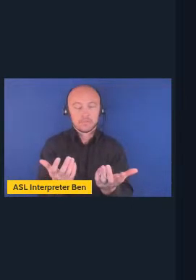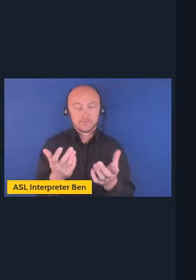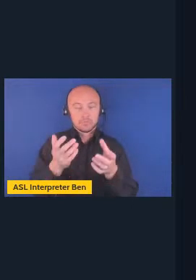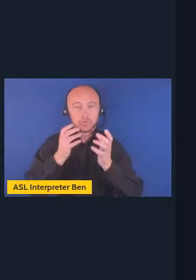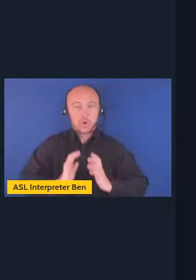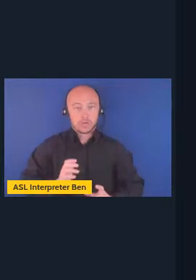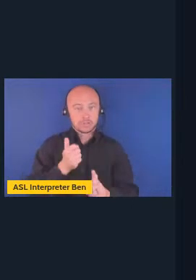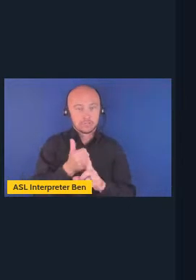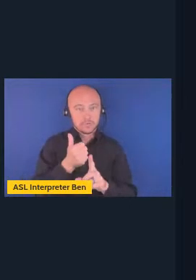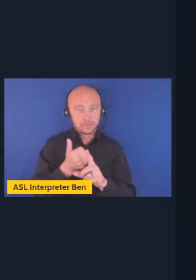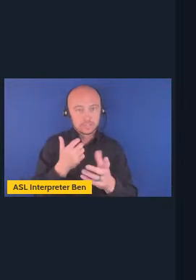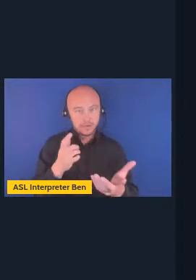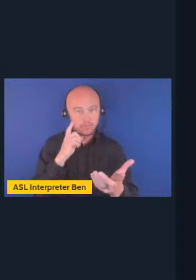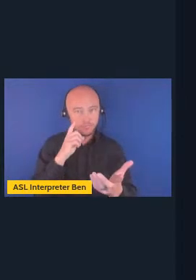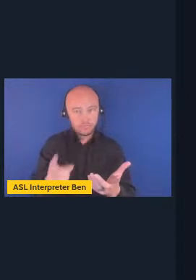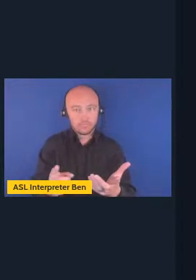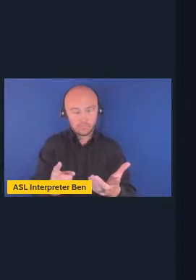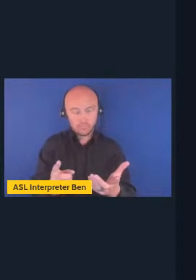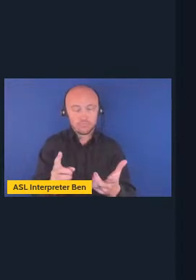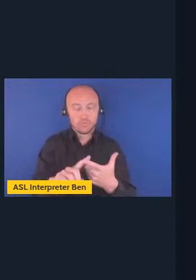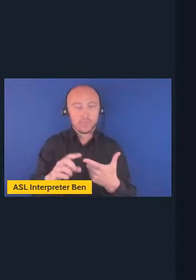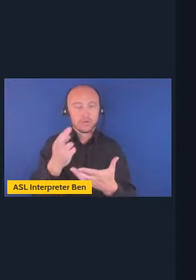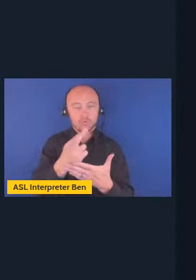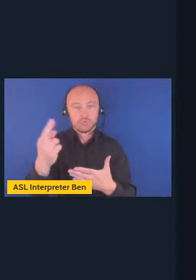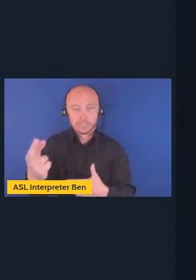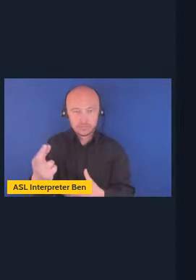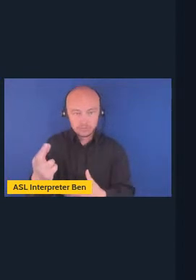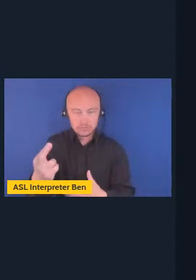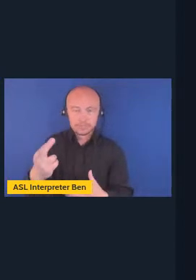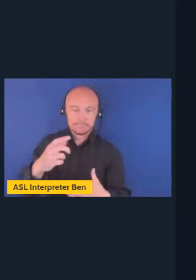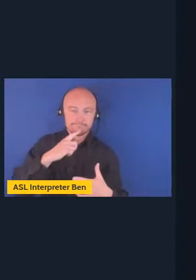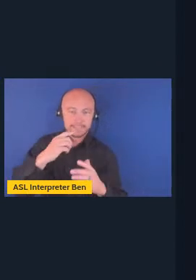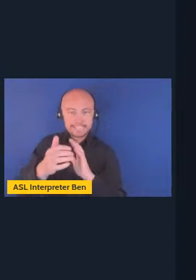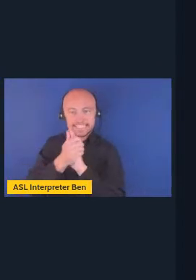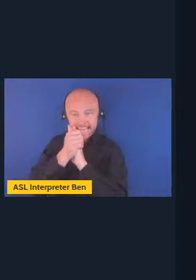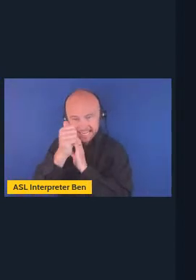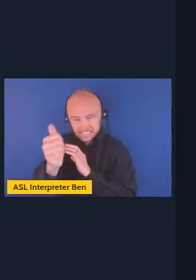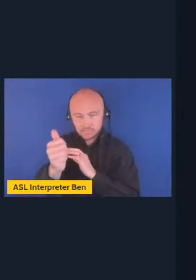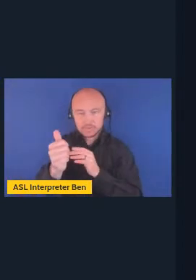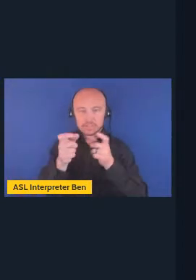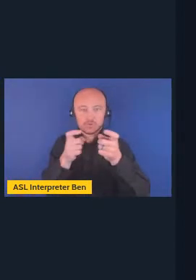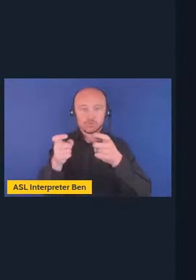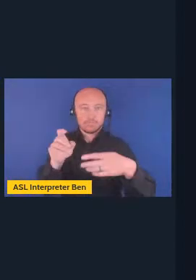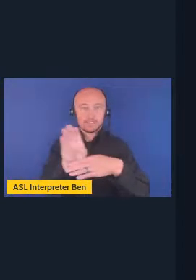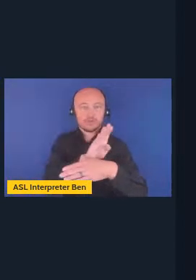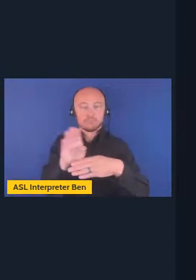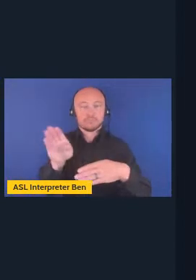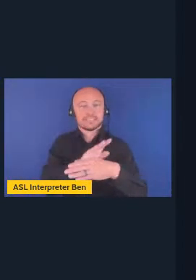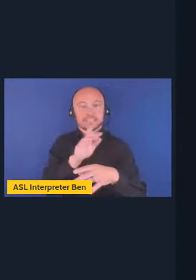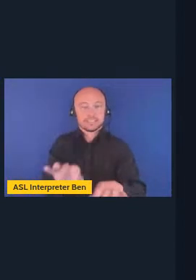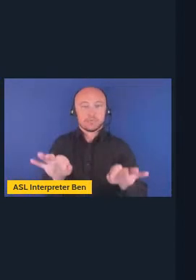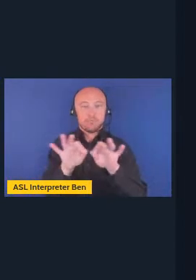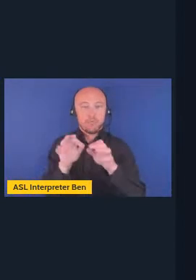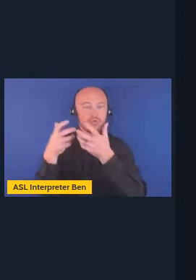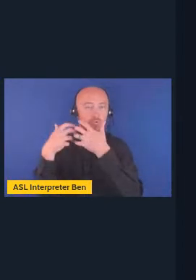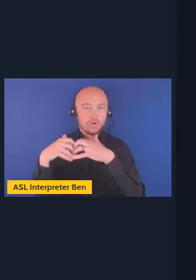want to leverage their compute resources as well as expertise to manage their business critical workload.